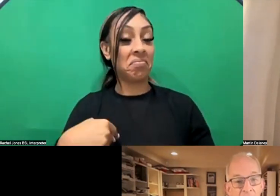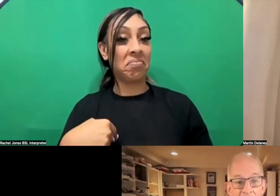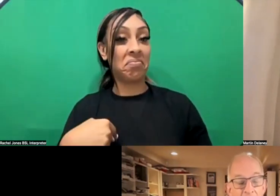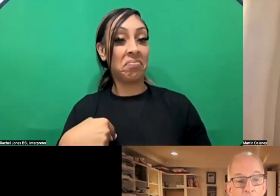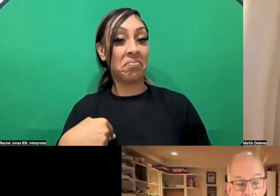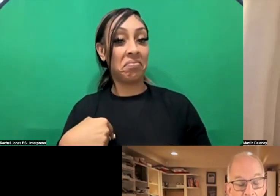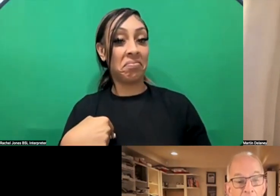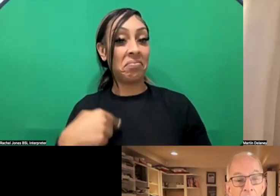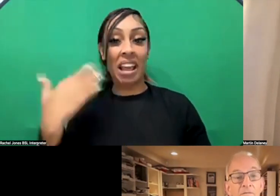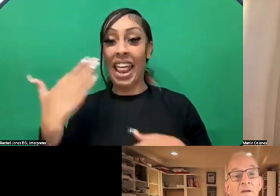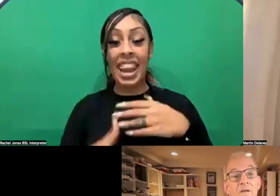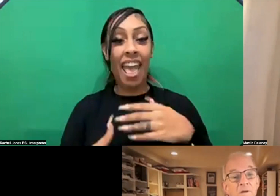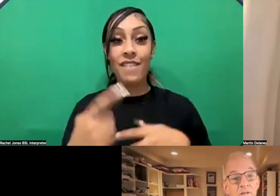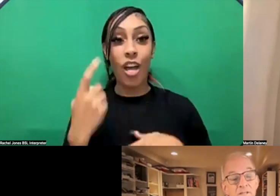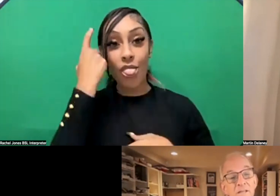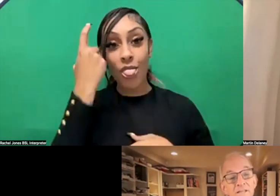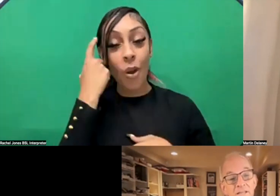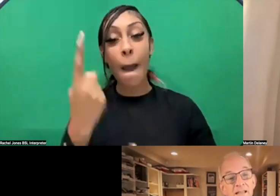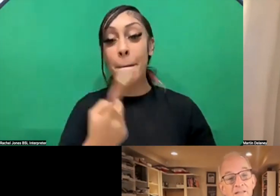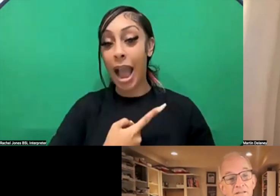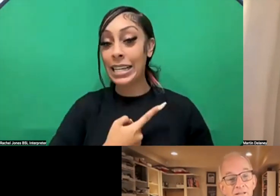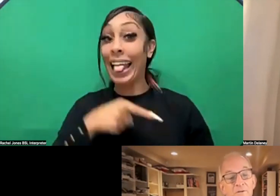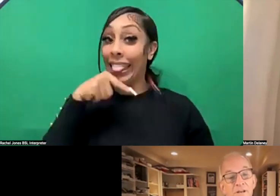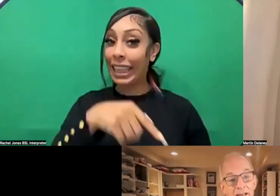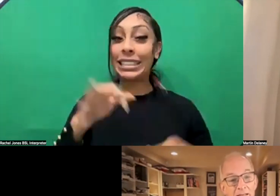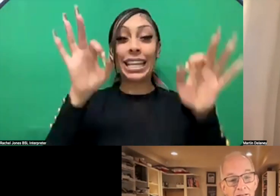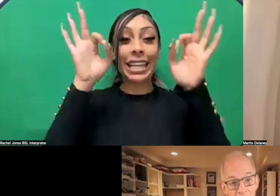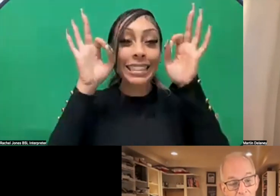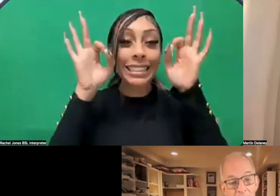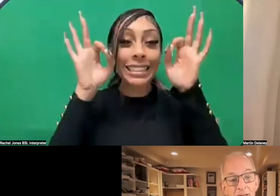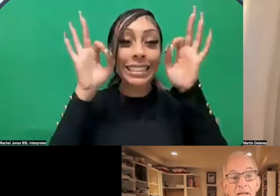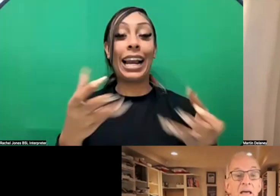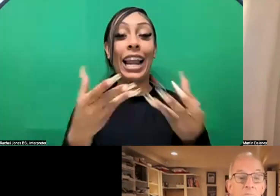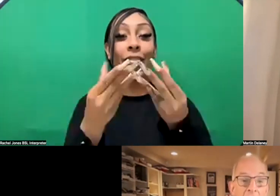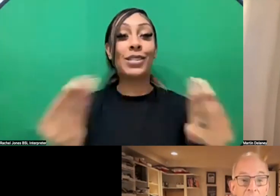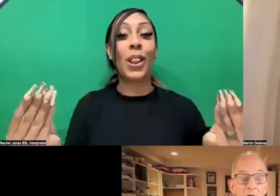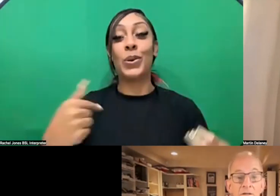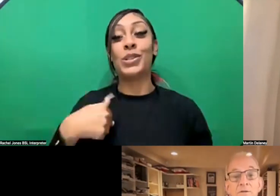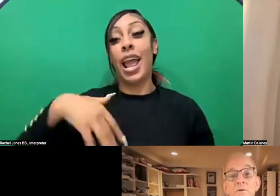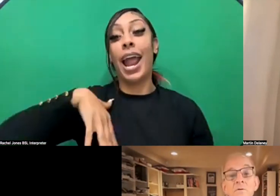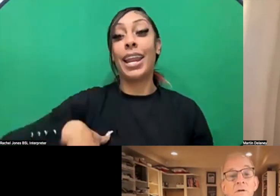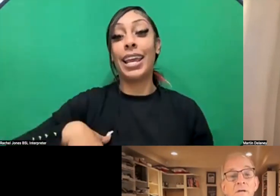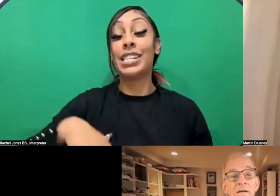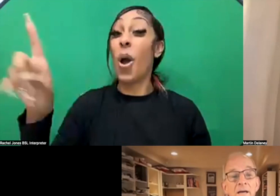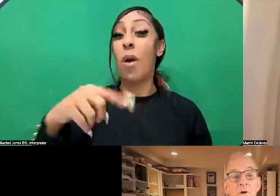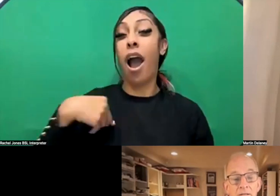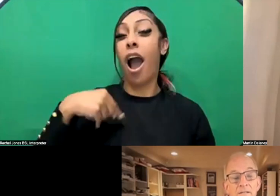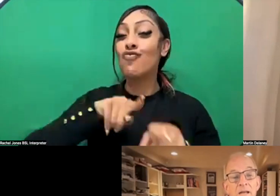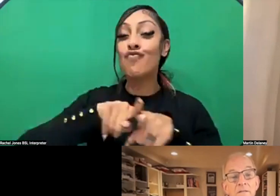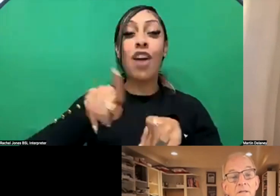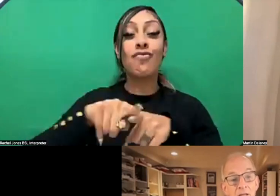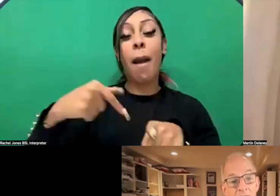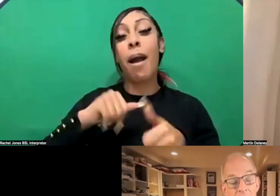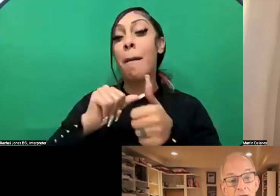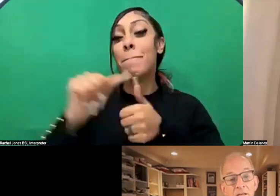is something I never would have thought of, but this is exactly the solution I need. And that's what I try to do. I try to say